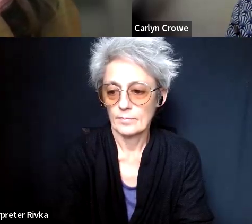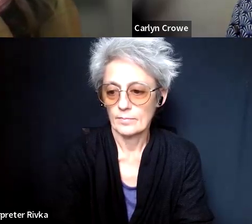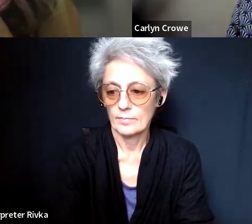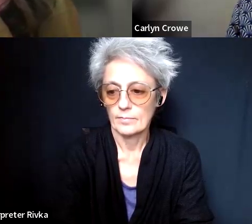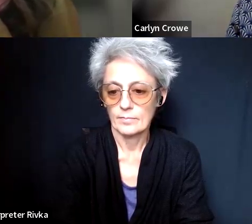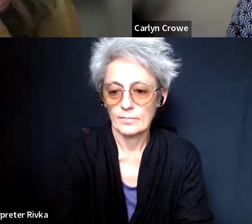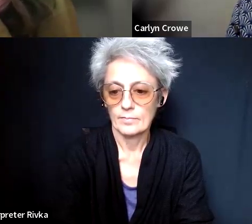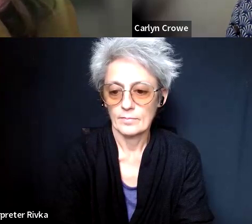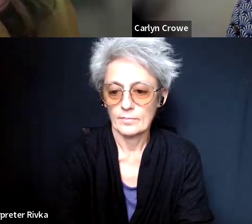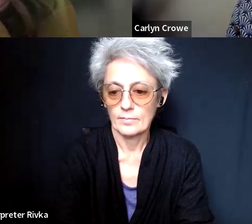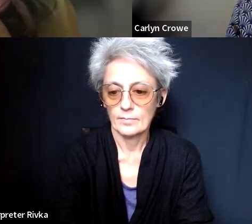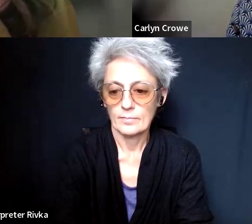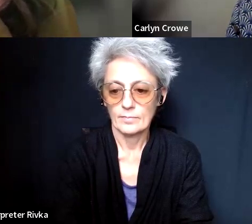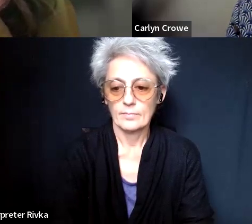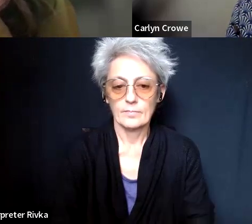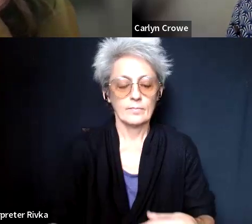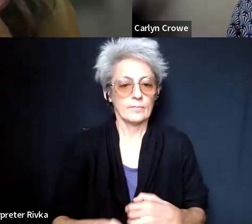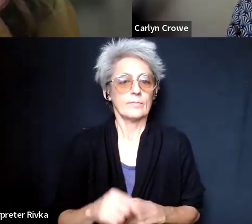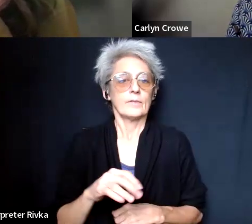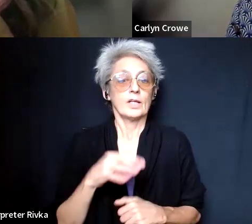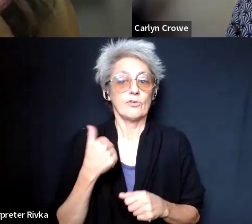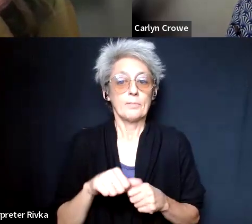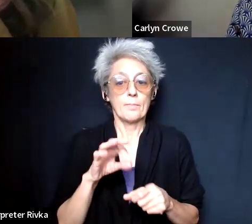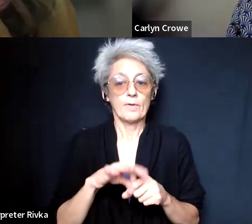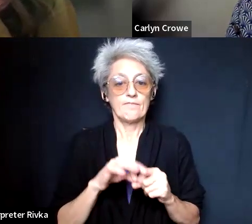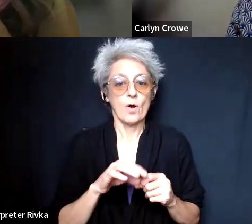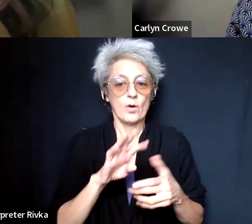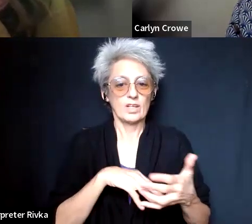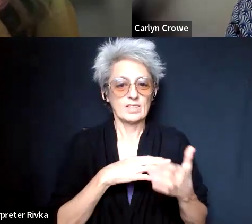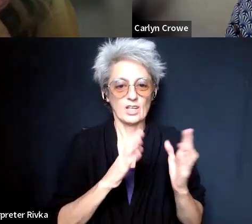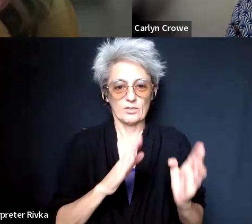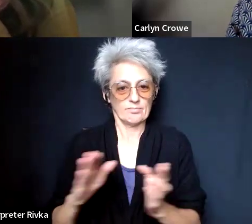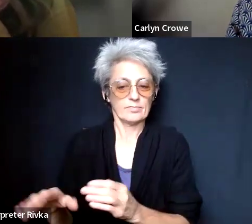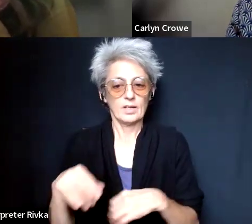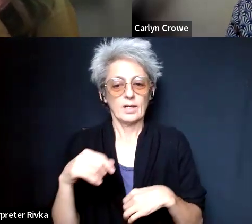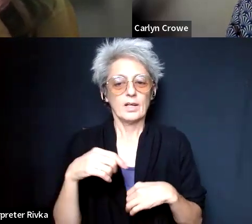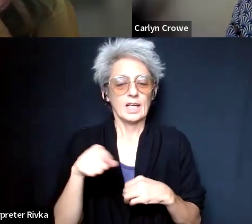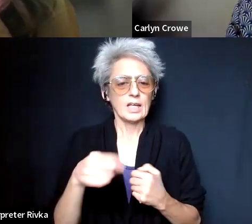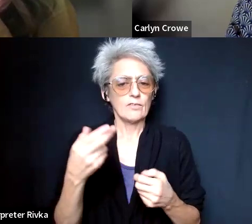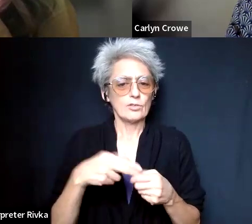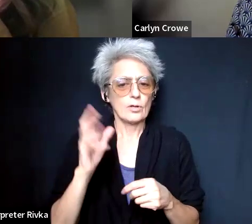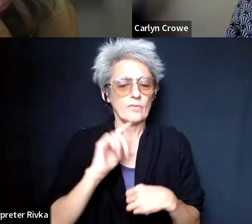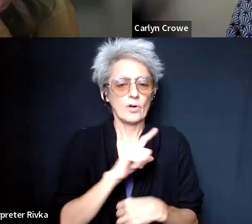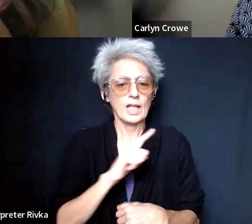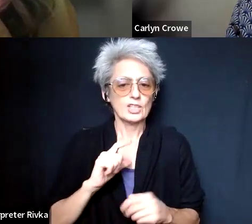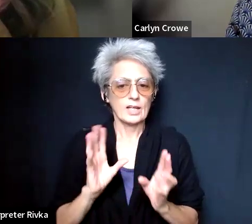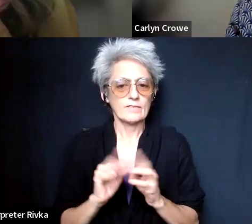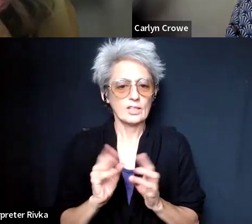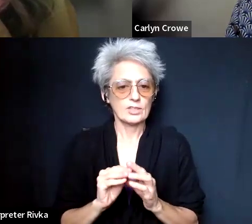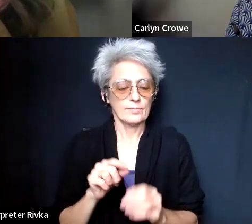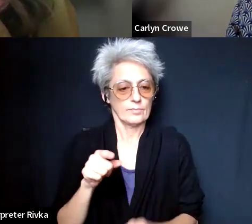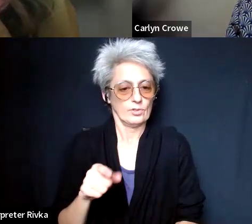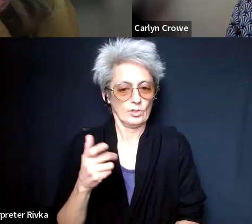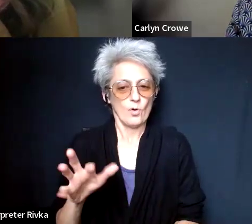everybody about voting windows. If you had joined us during the legislative session, you'll have realized